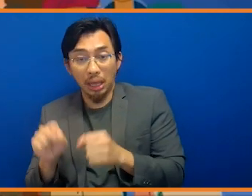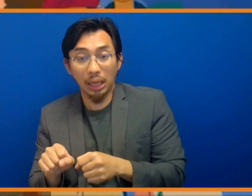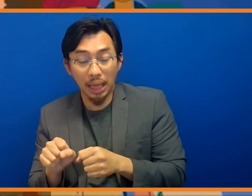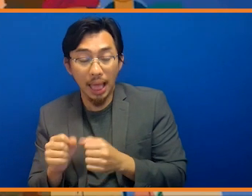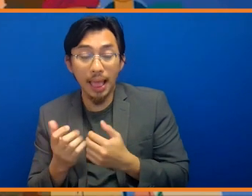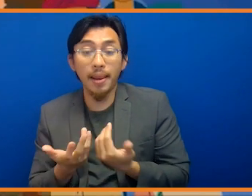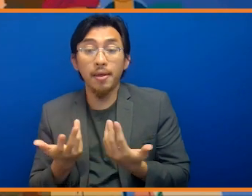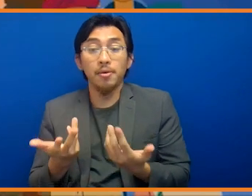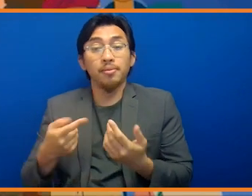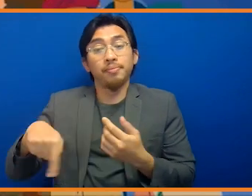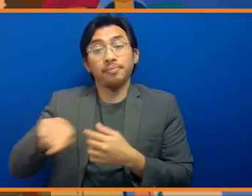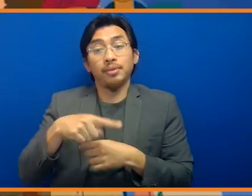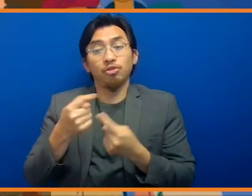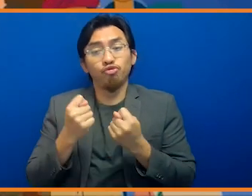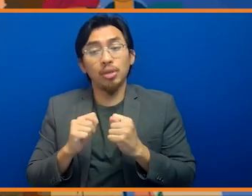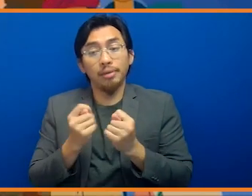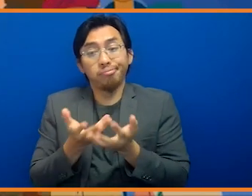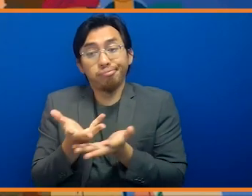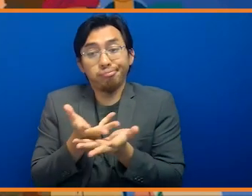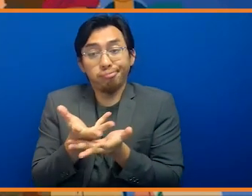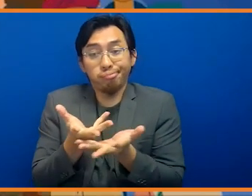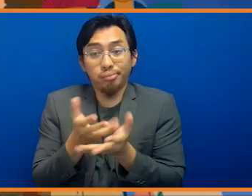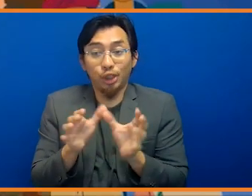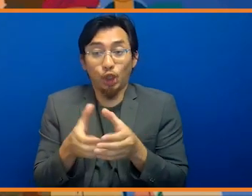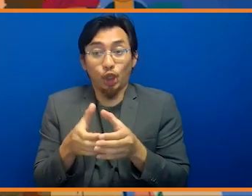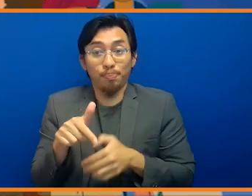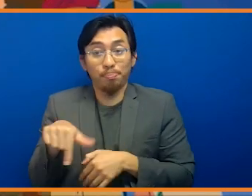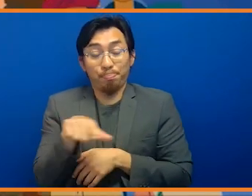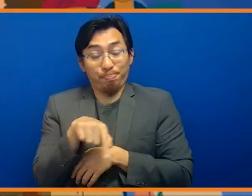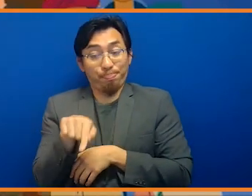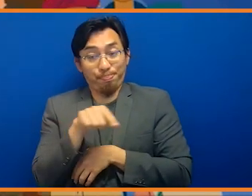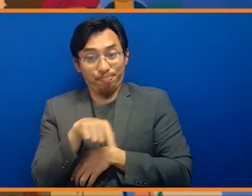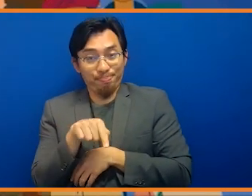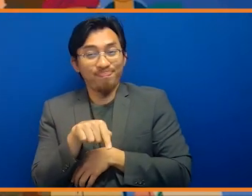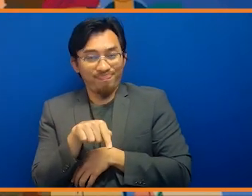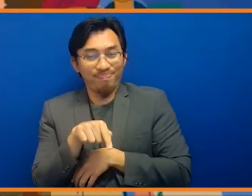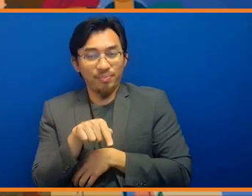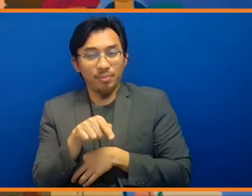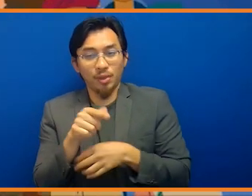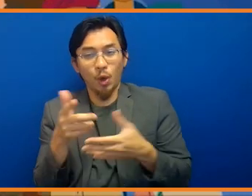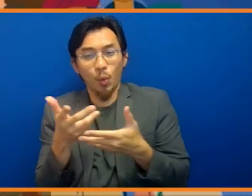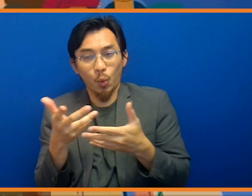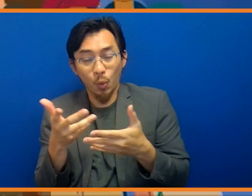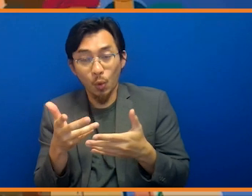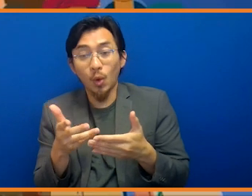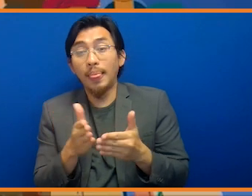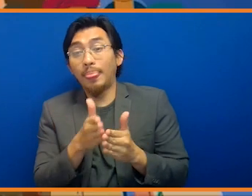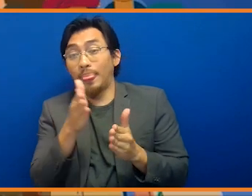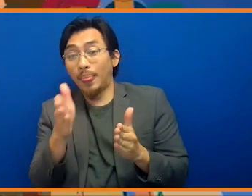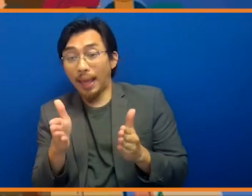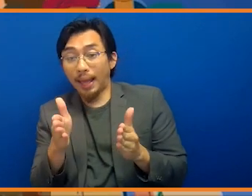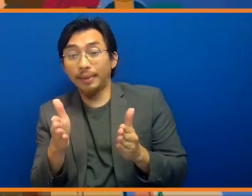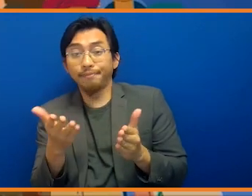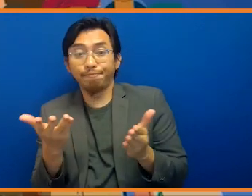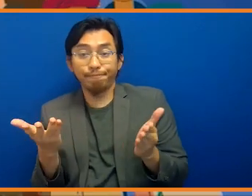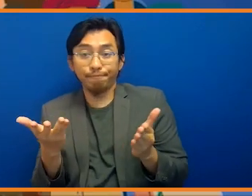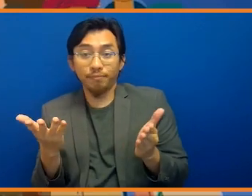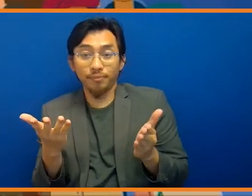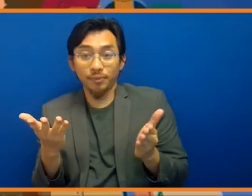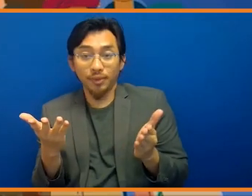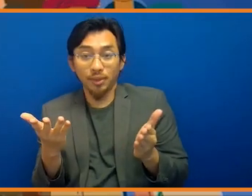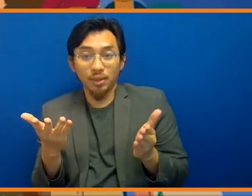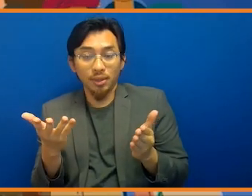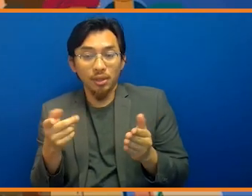then try to discuss with your group about it, and then which part is don'ts. Just like when we have